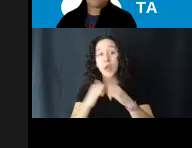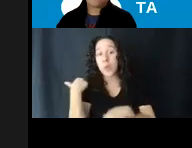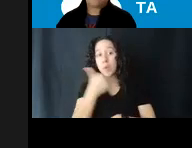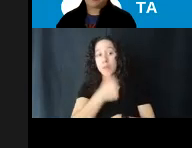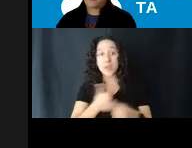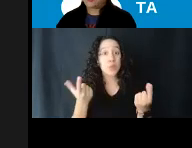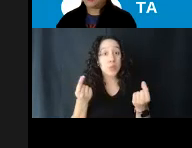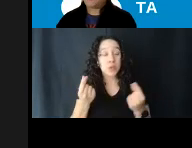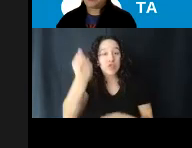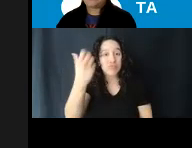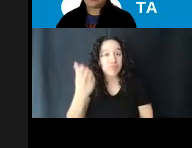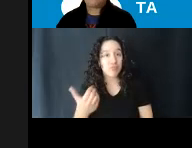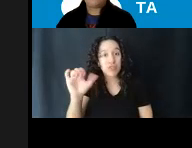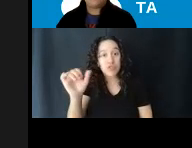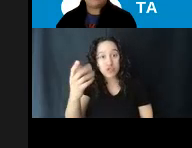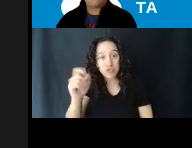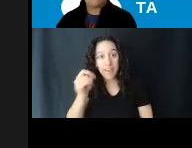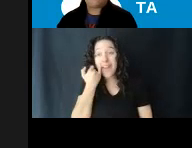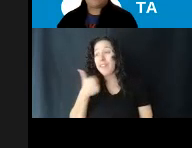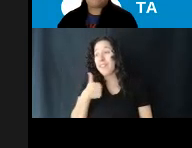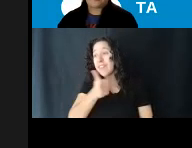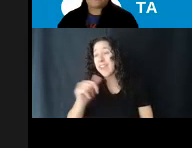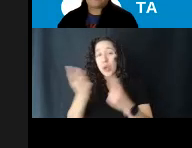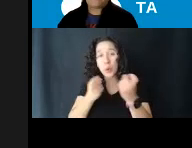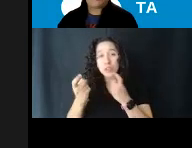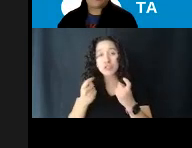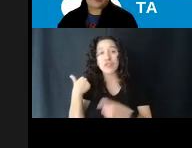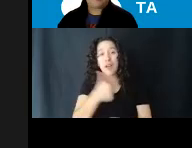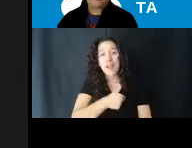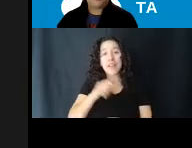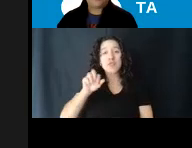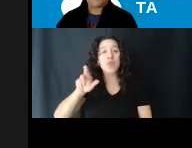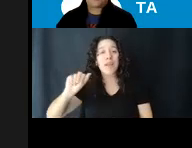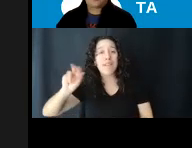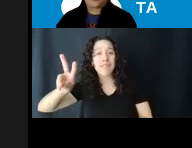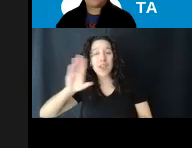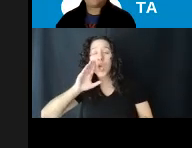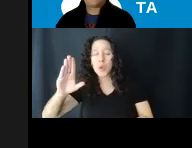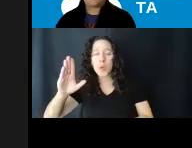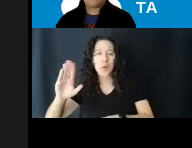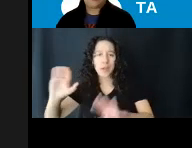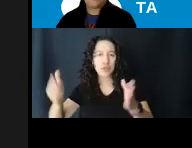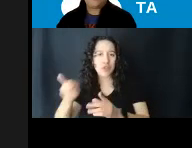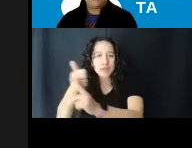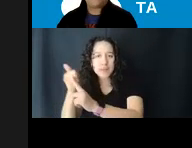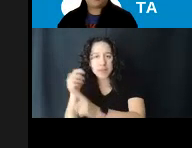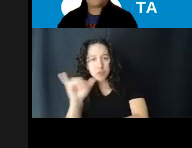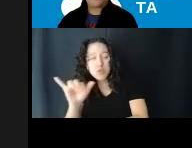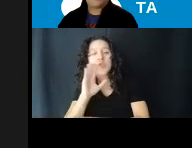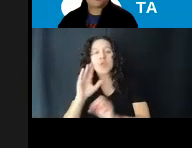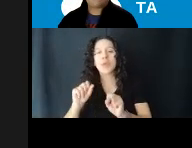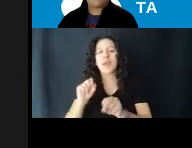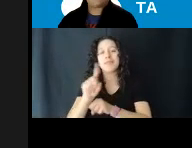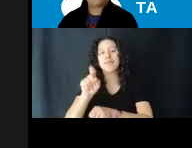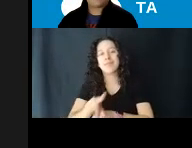chat, or if you had questions for myself or for Anvi, our event coordinator, we'll introduce ourselves in just a minute. You can also